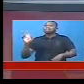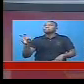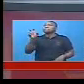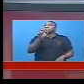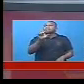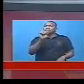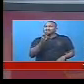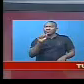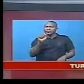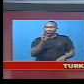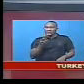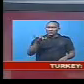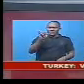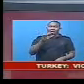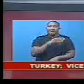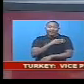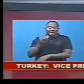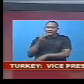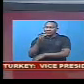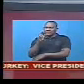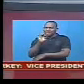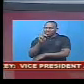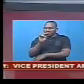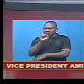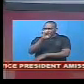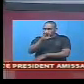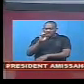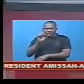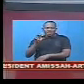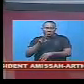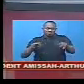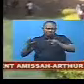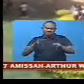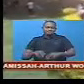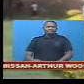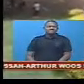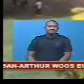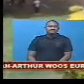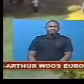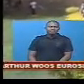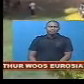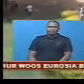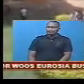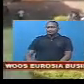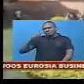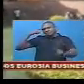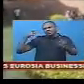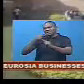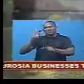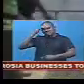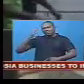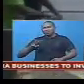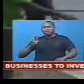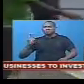Barekese and Owabi Head-works of the Ghana Water Company Limited. The purpose of the